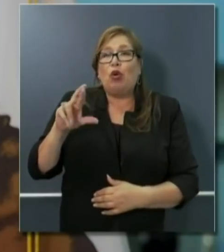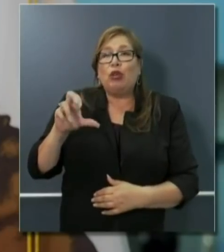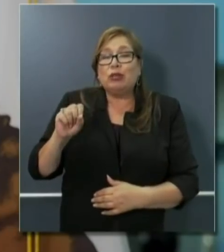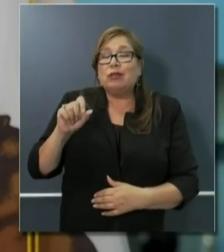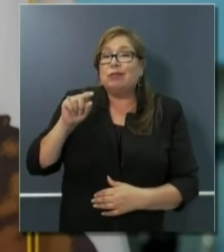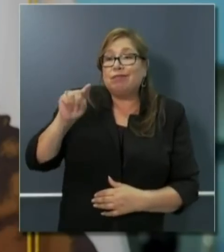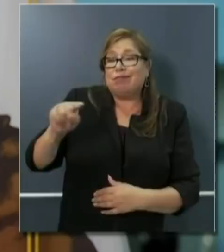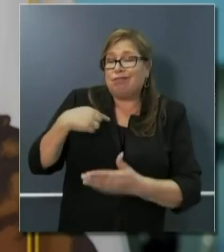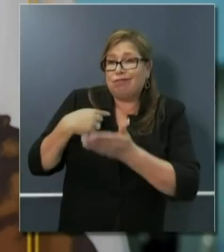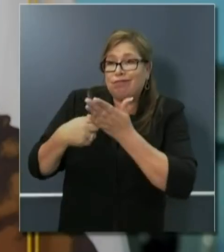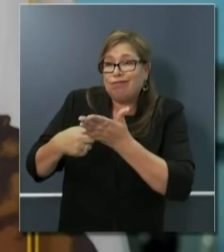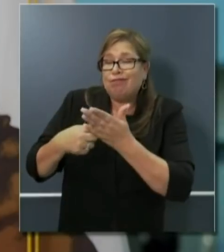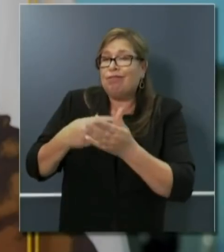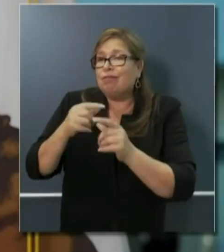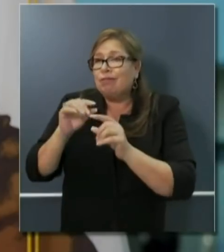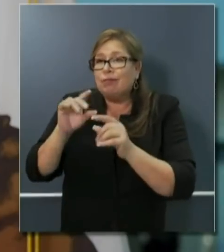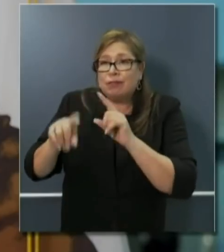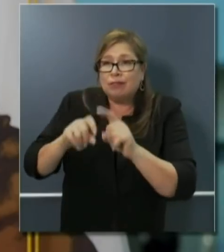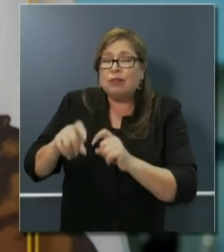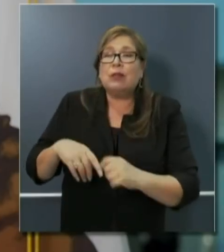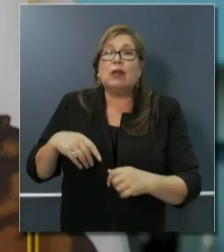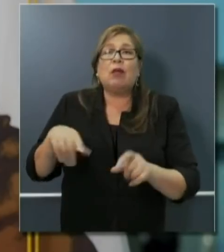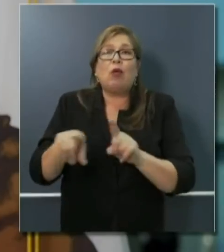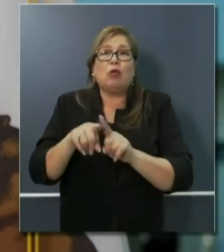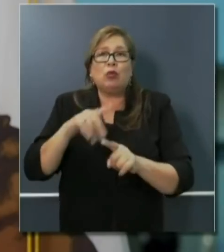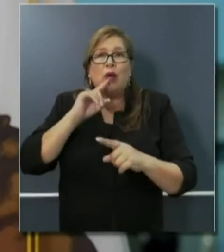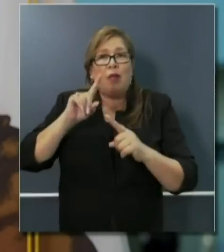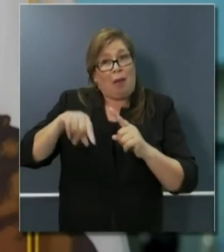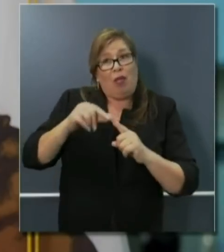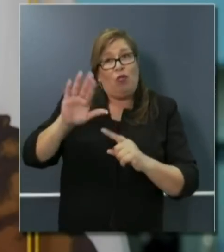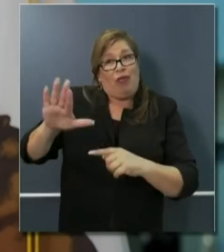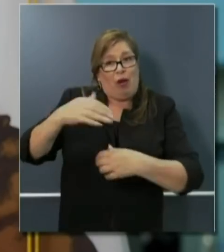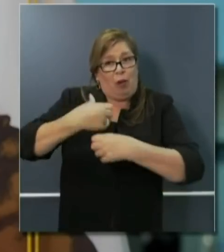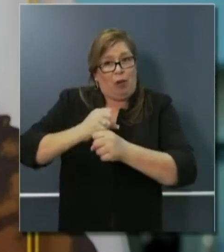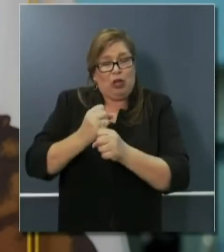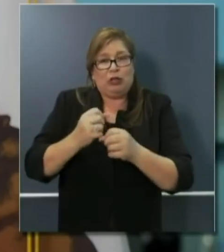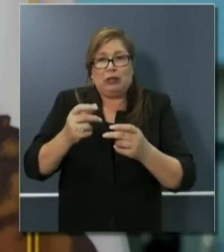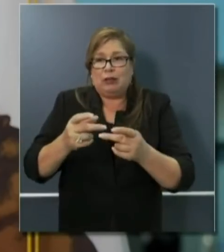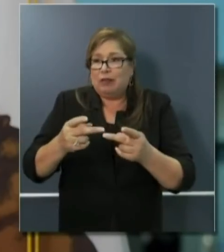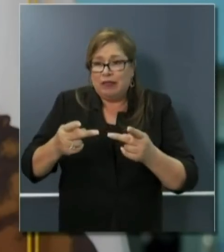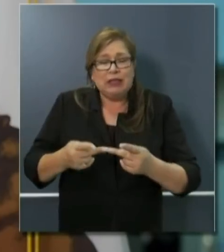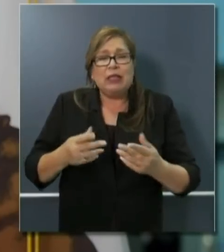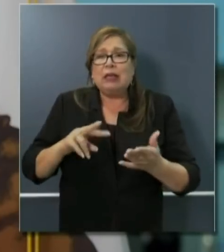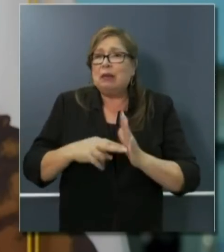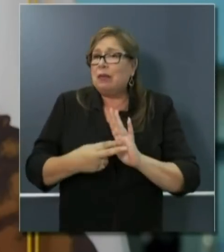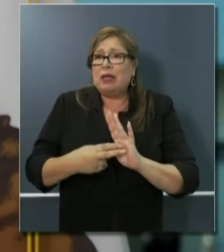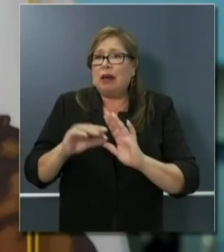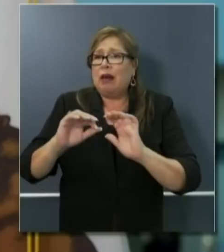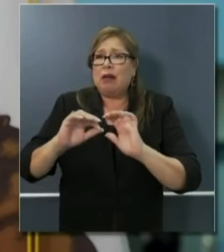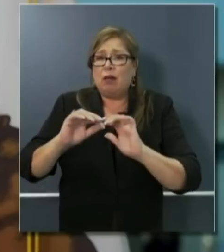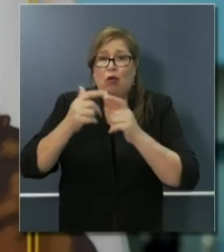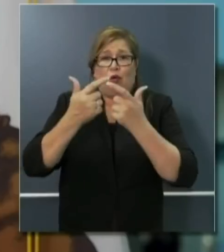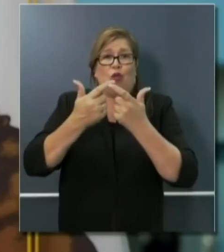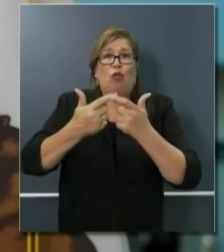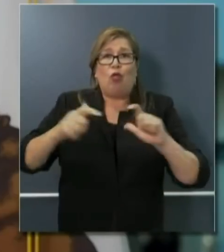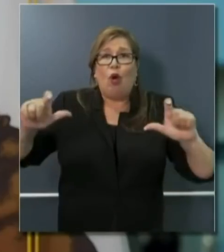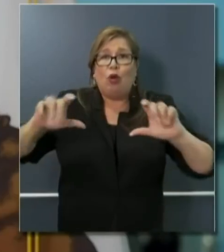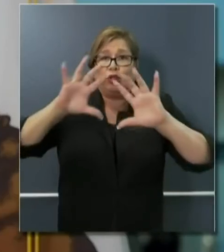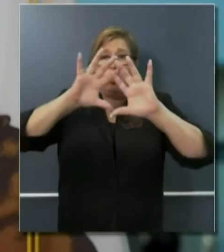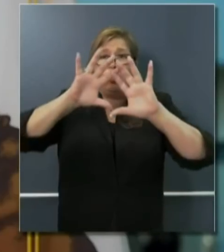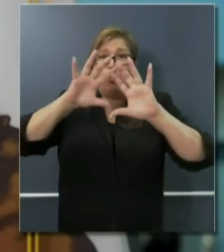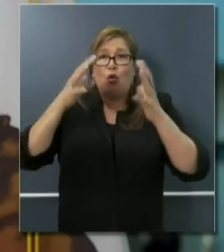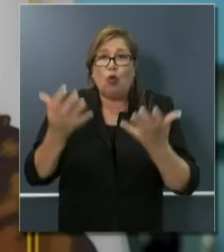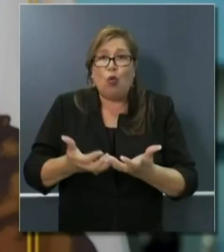the president as it relates to their production facilities and what that can mean in terms of the larger global